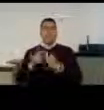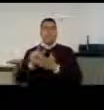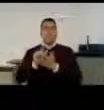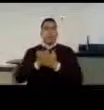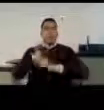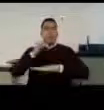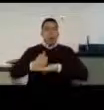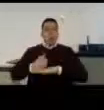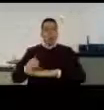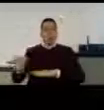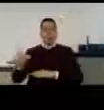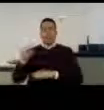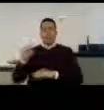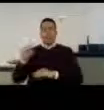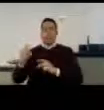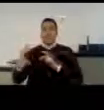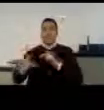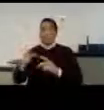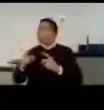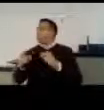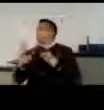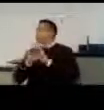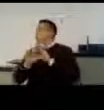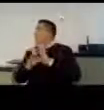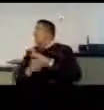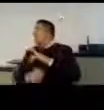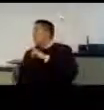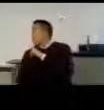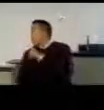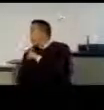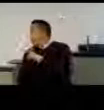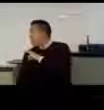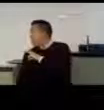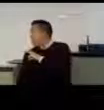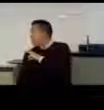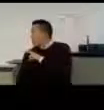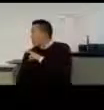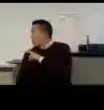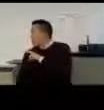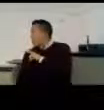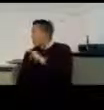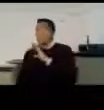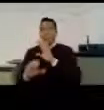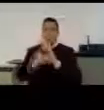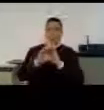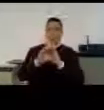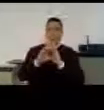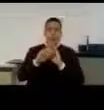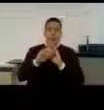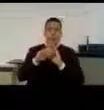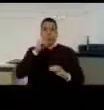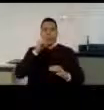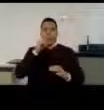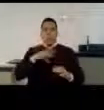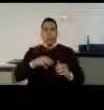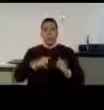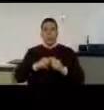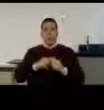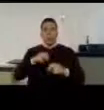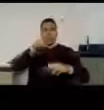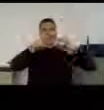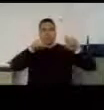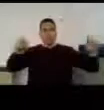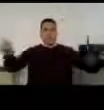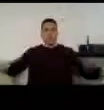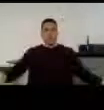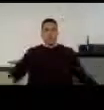disabilities, this is a nice picture in front of the White House in Washington, D.C. The lady sitting with the big card in